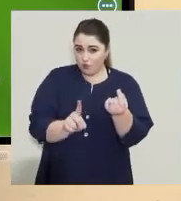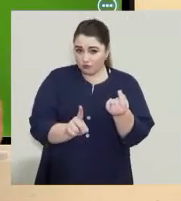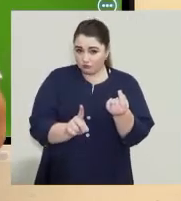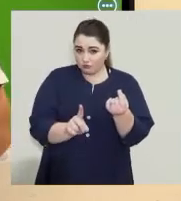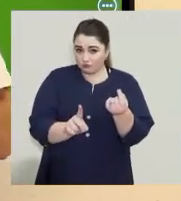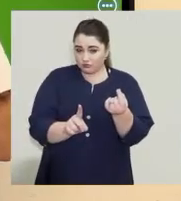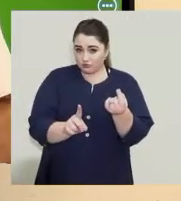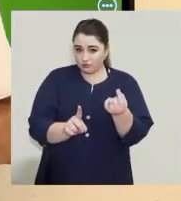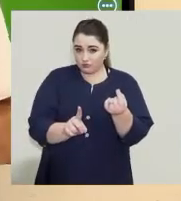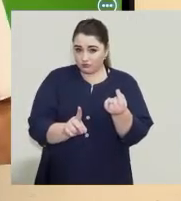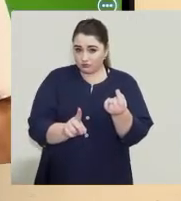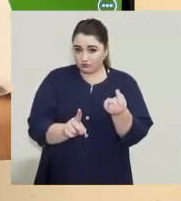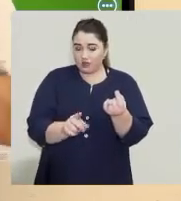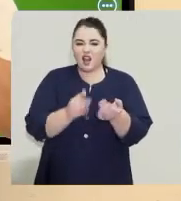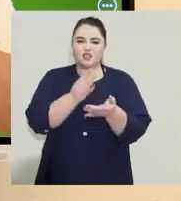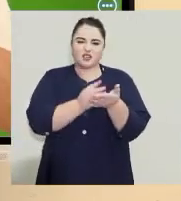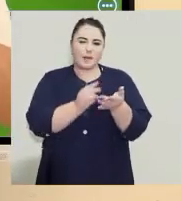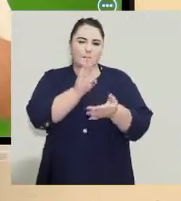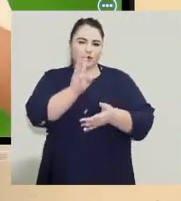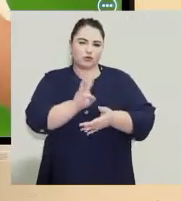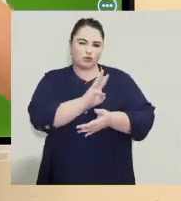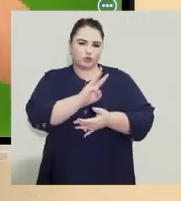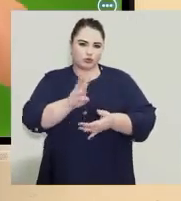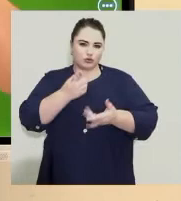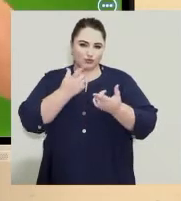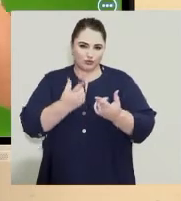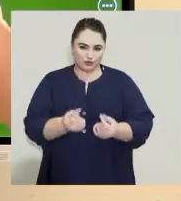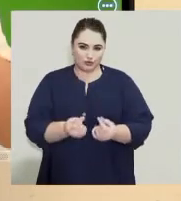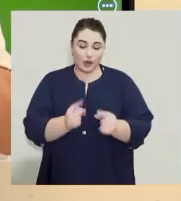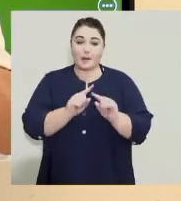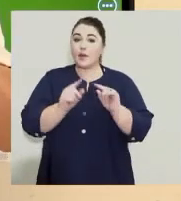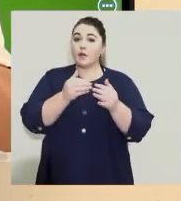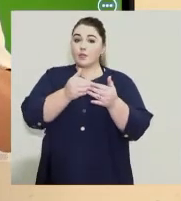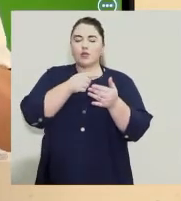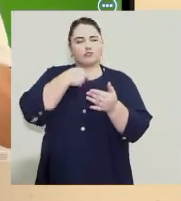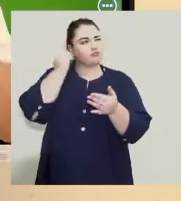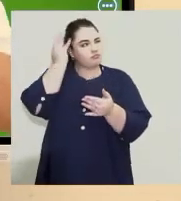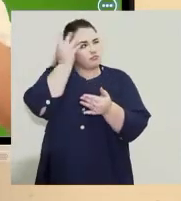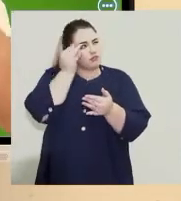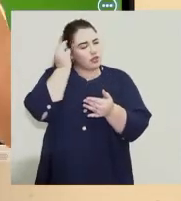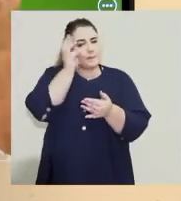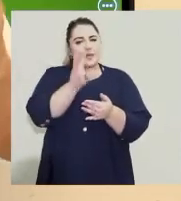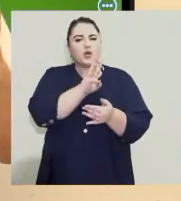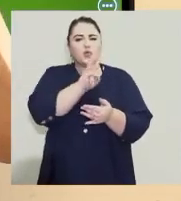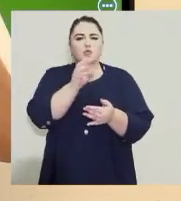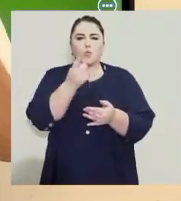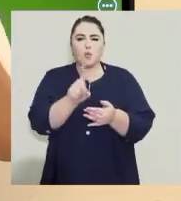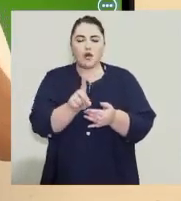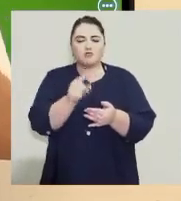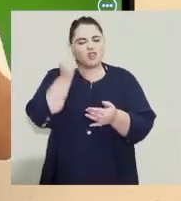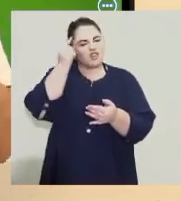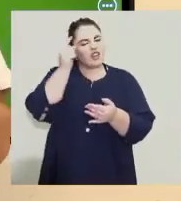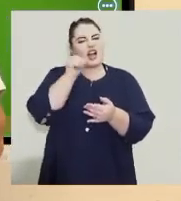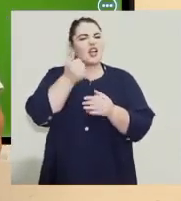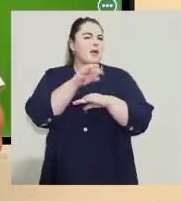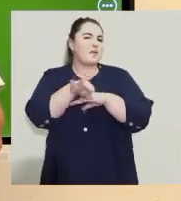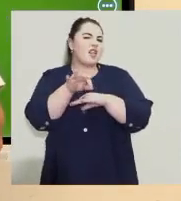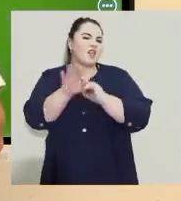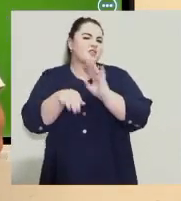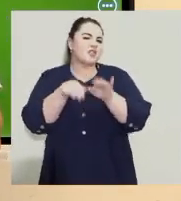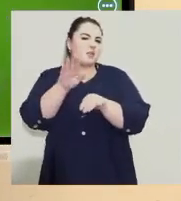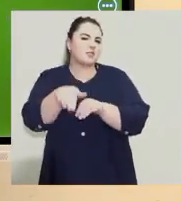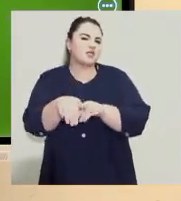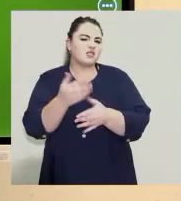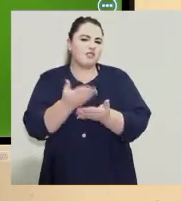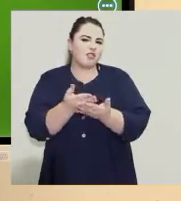take certain precautions. But before we think of the precautions, can you think of some other planning steps? Remember the planning steps